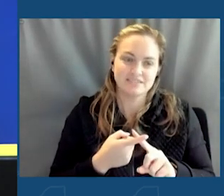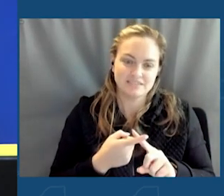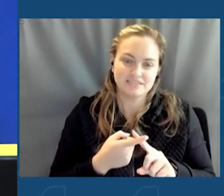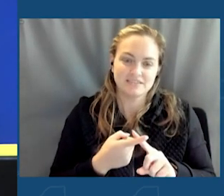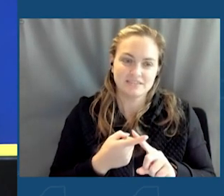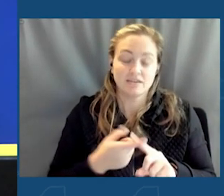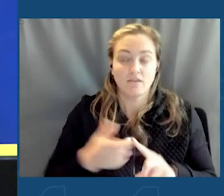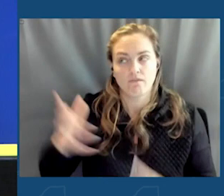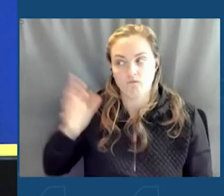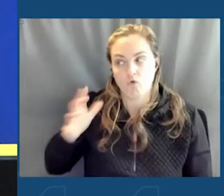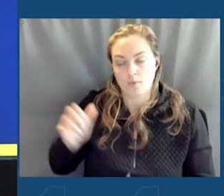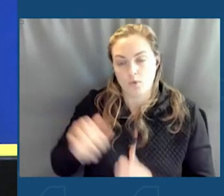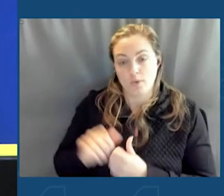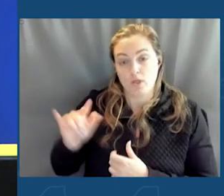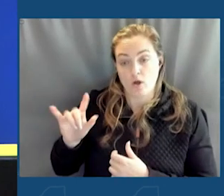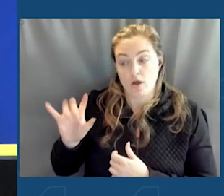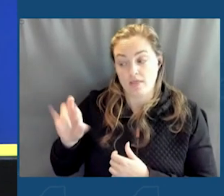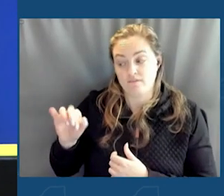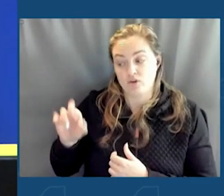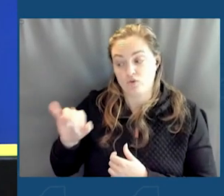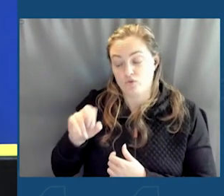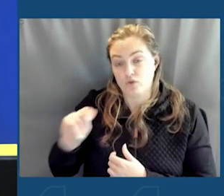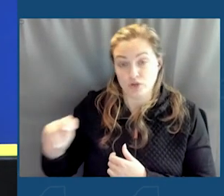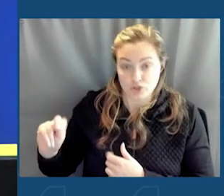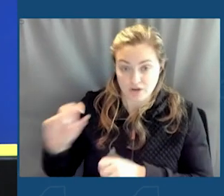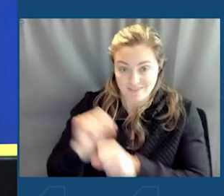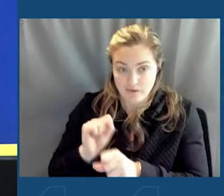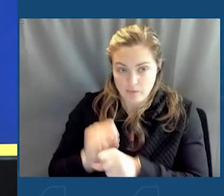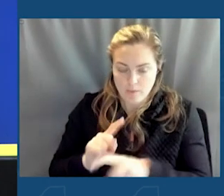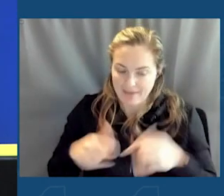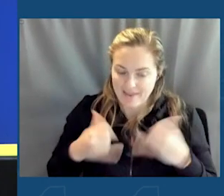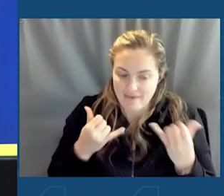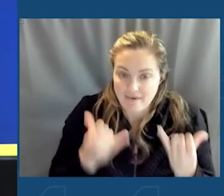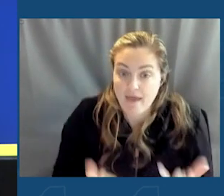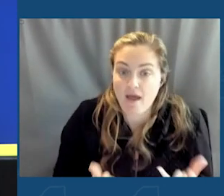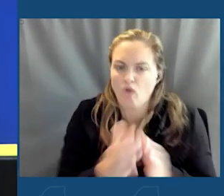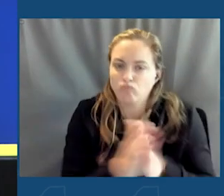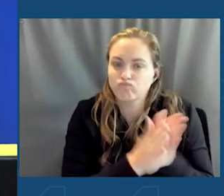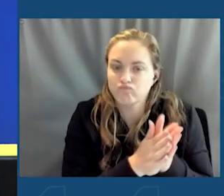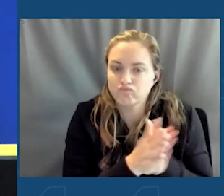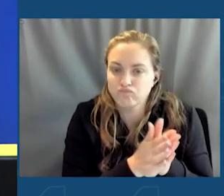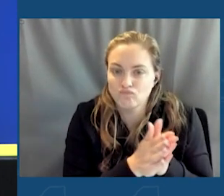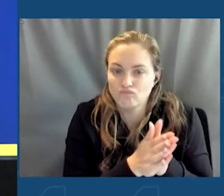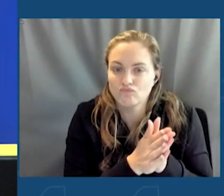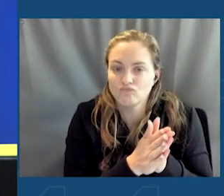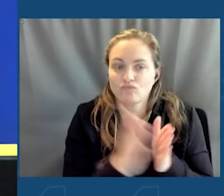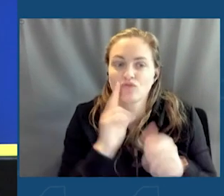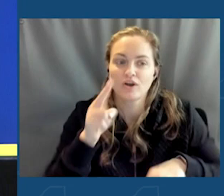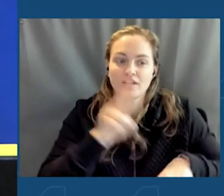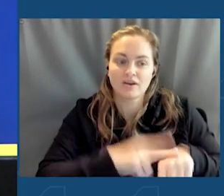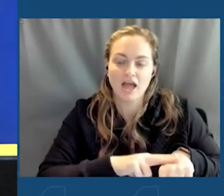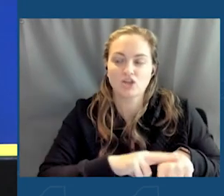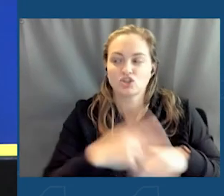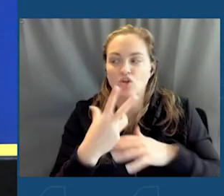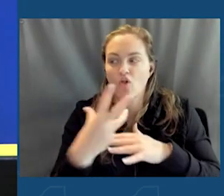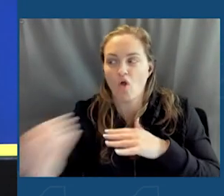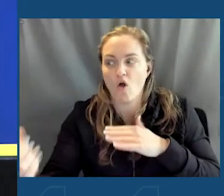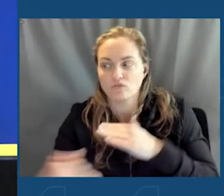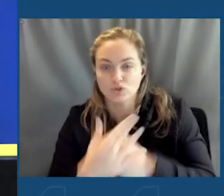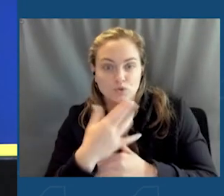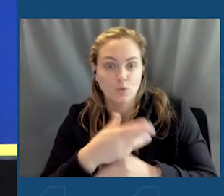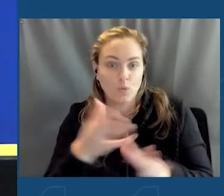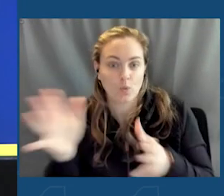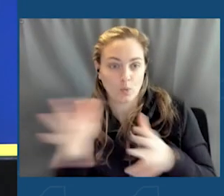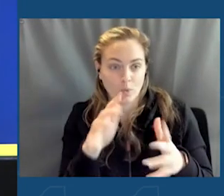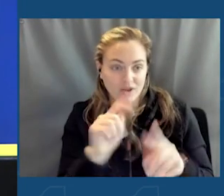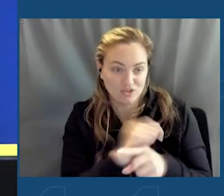formerly with the Long Island Federation of Labor, but of course now a driving force for the National Offshore Wind Training Center that the governor has announced